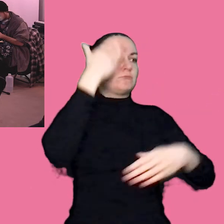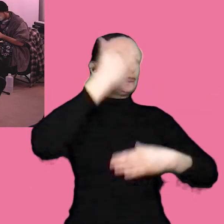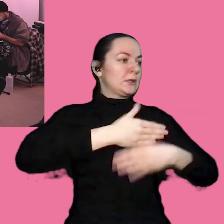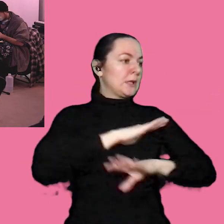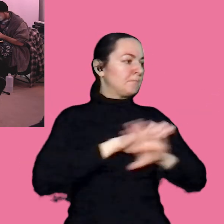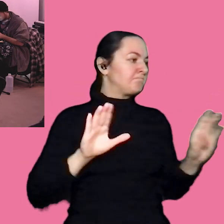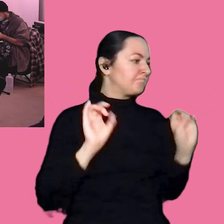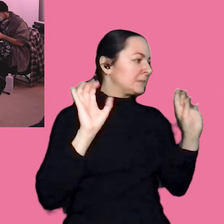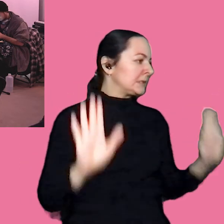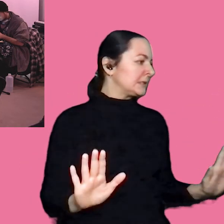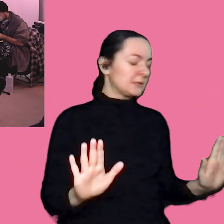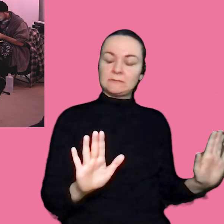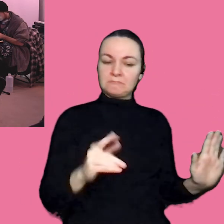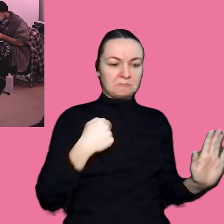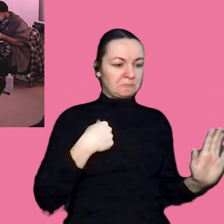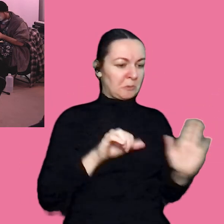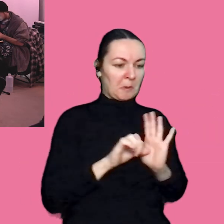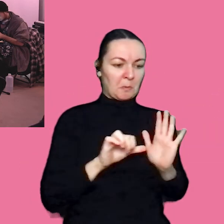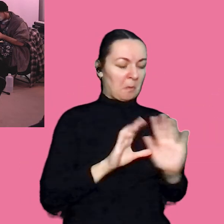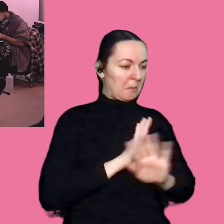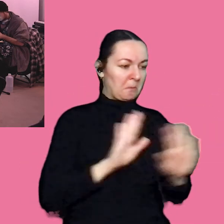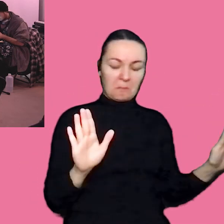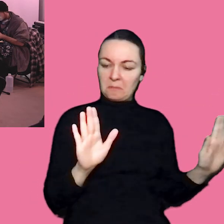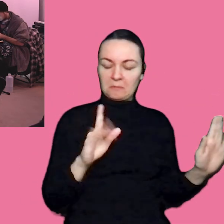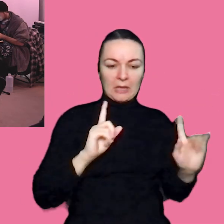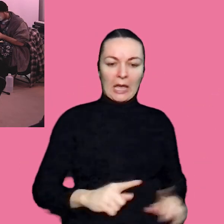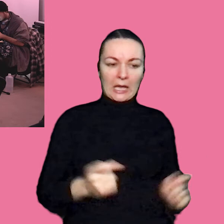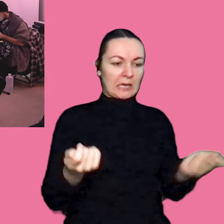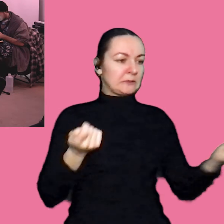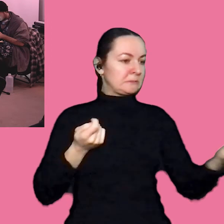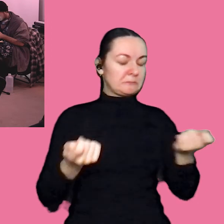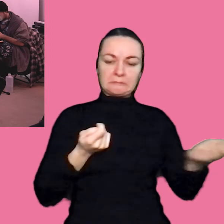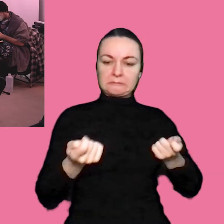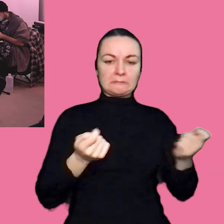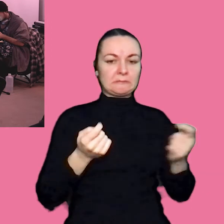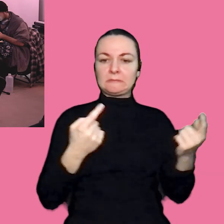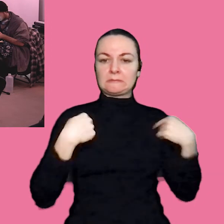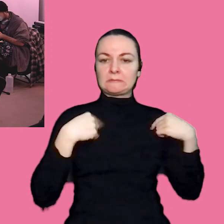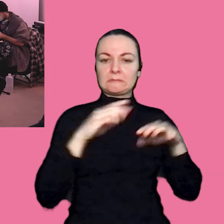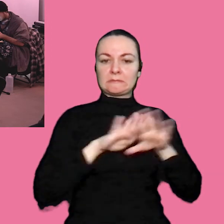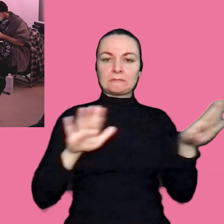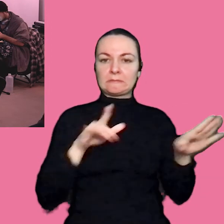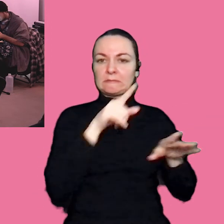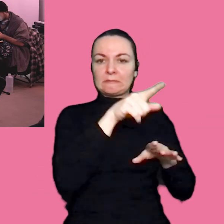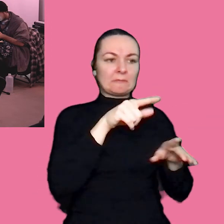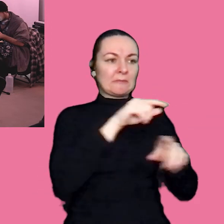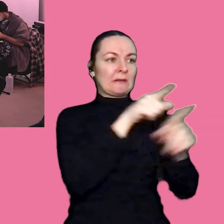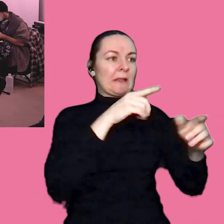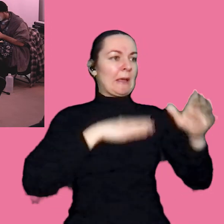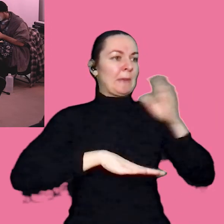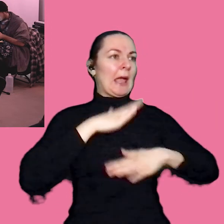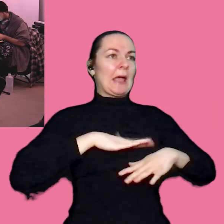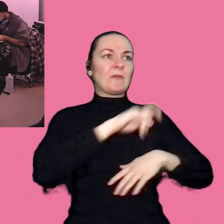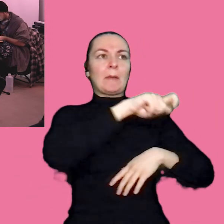shut down and you'll be like, nah, this is not my problem. I cannot do anything about it. I can't impact other